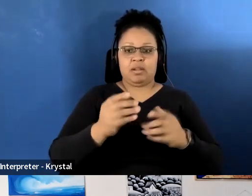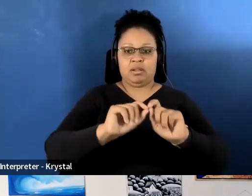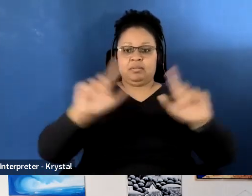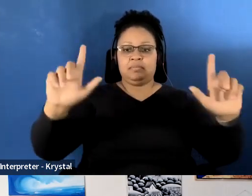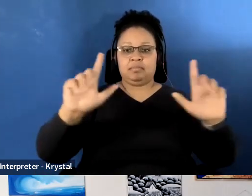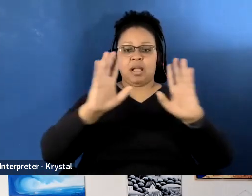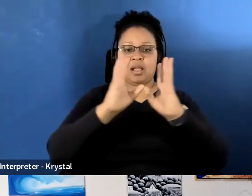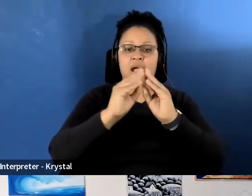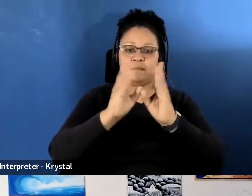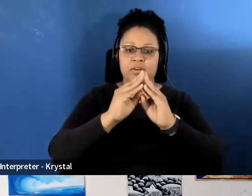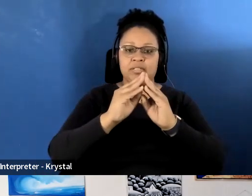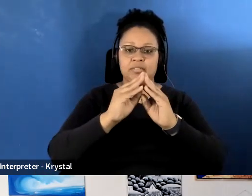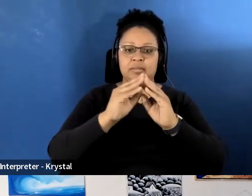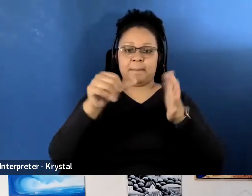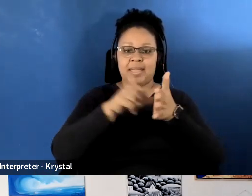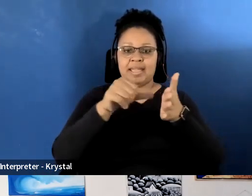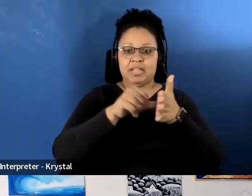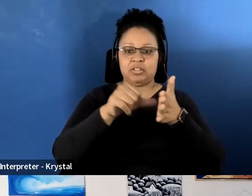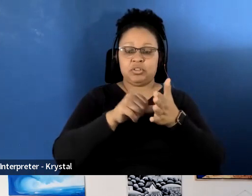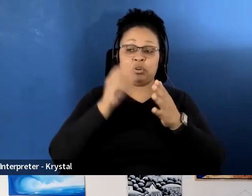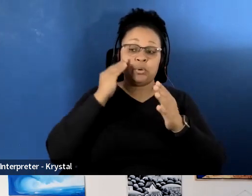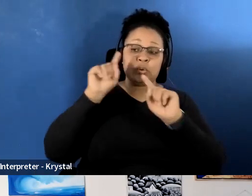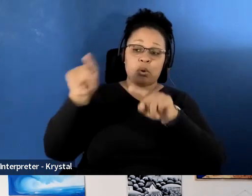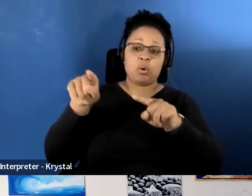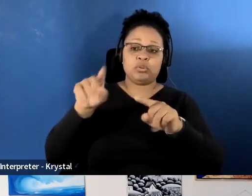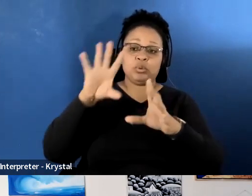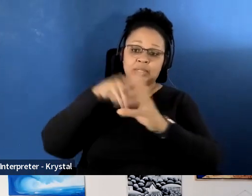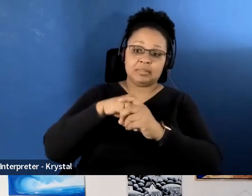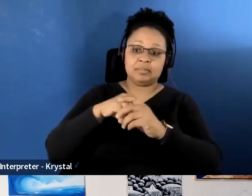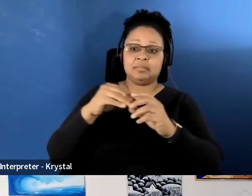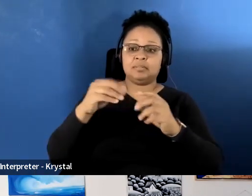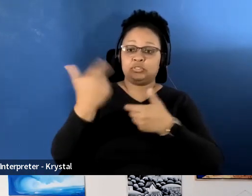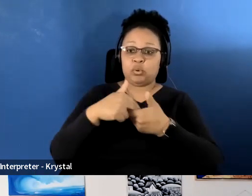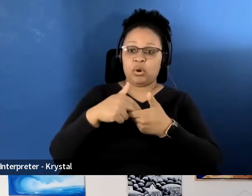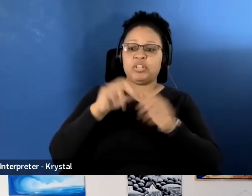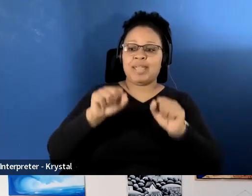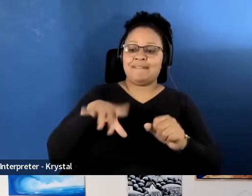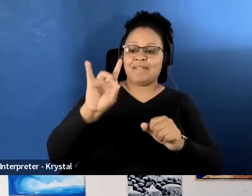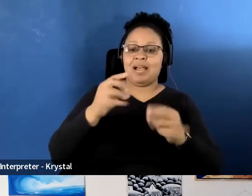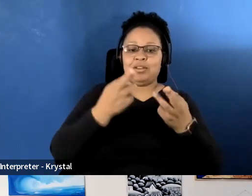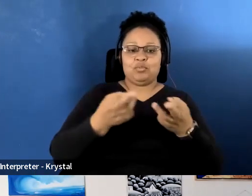session page. So where you went to click the link to participate and join this session, you can find